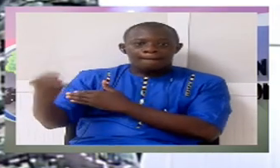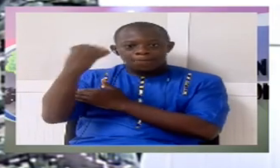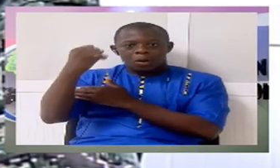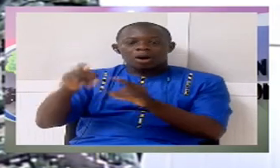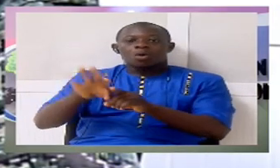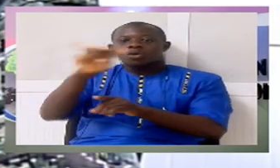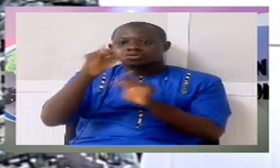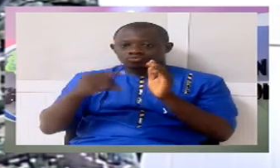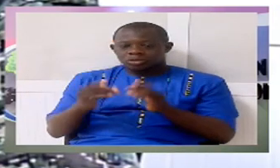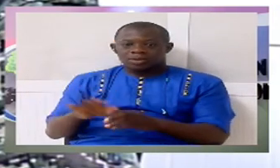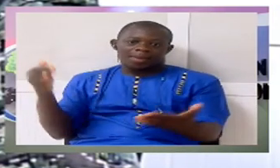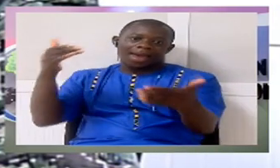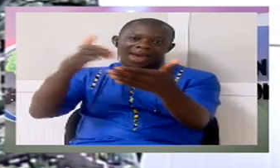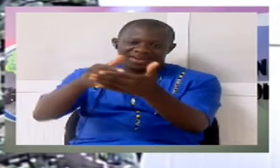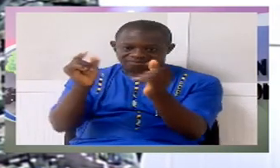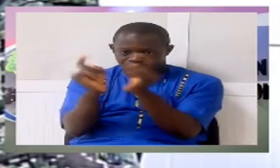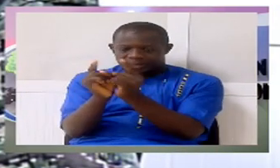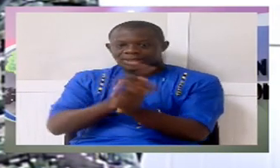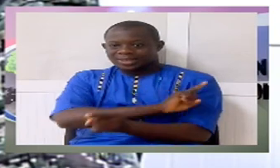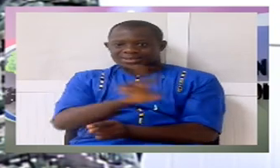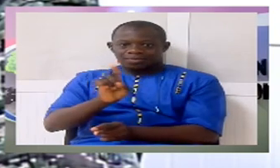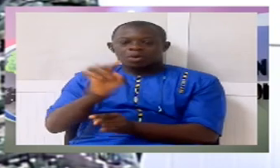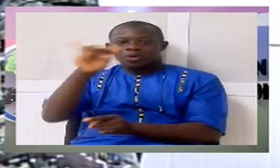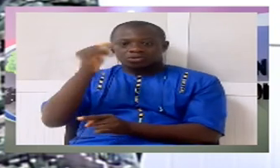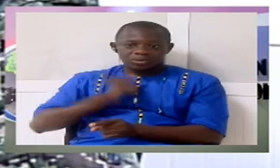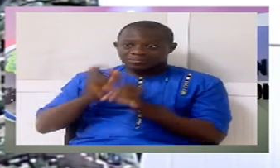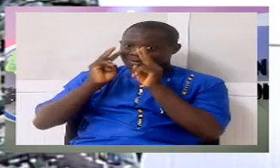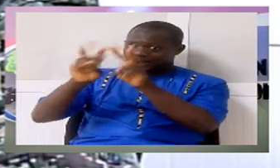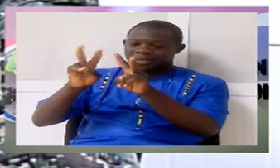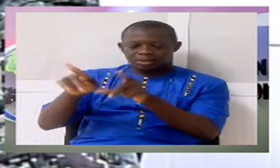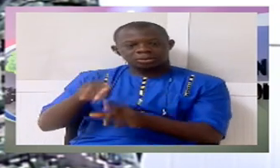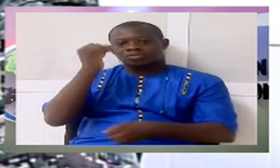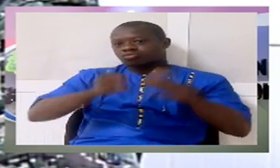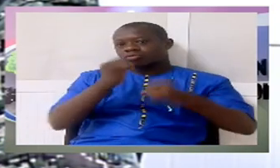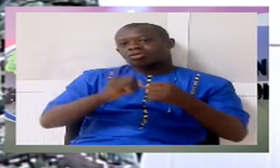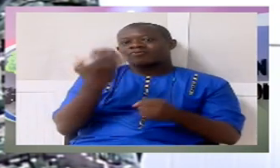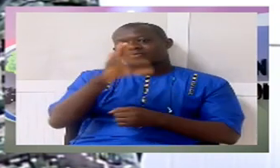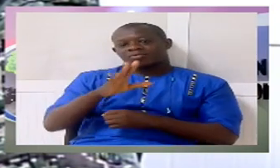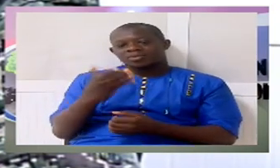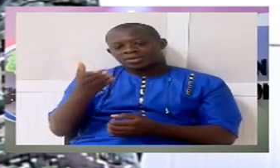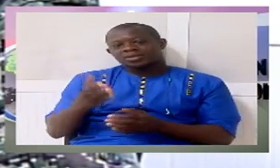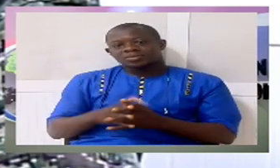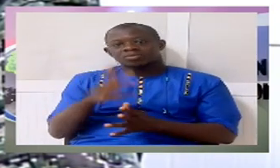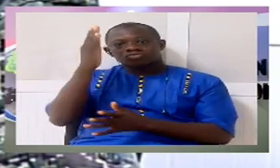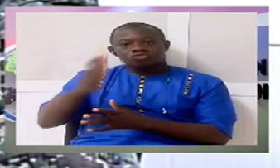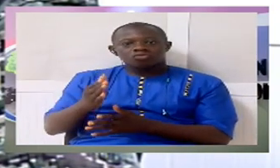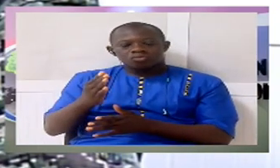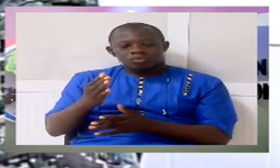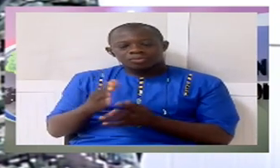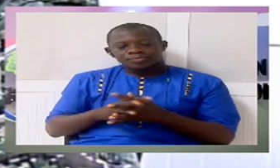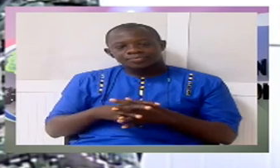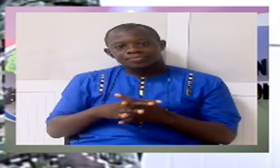neen rek lañ doon dawde waye dafa am lo xamne doole la bo xamne mo doon ñew di leen jublu ci ñoom. True. Degala.